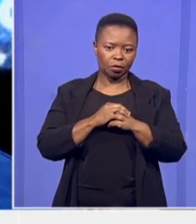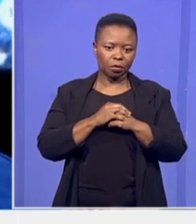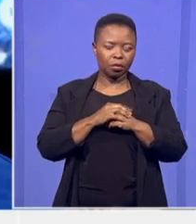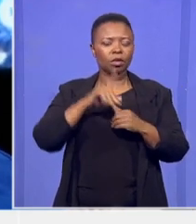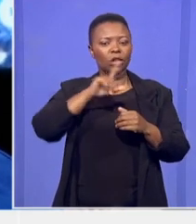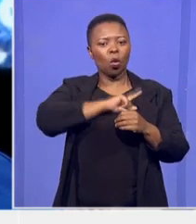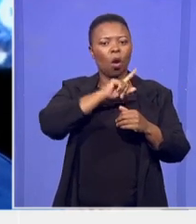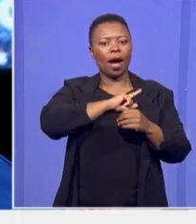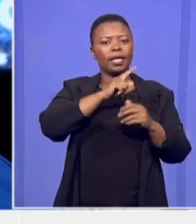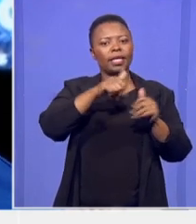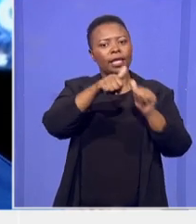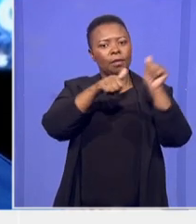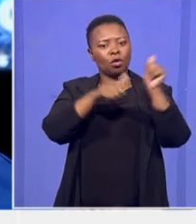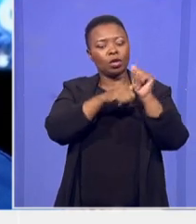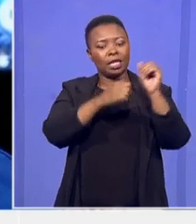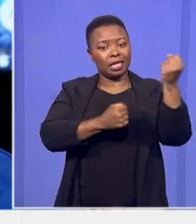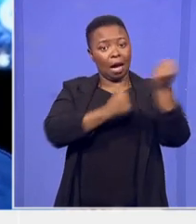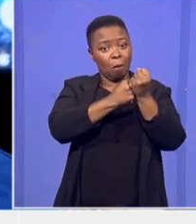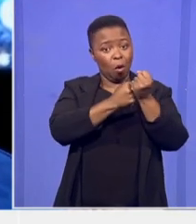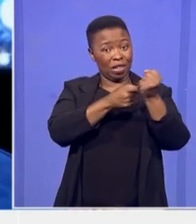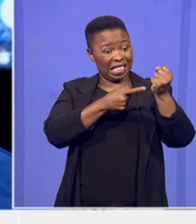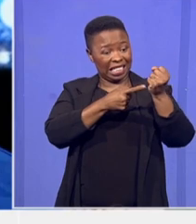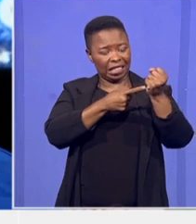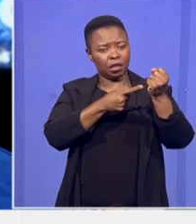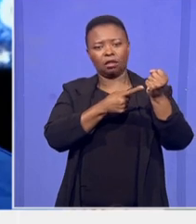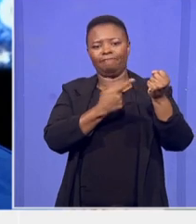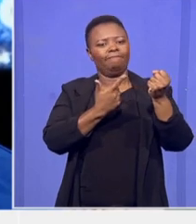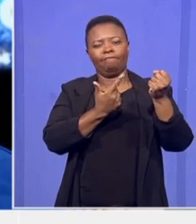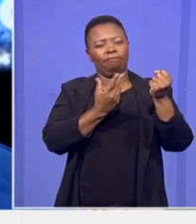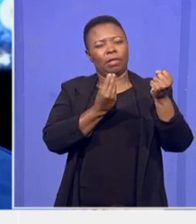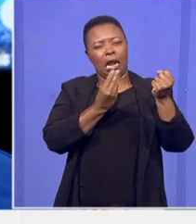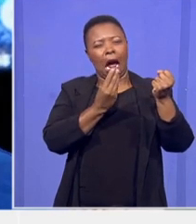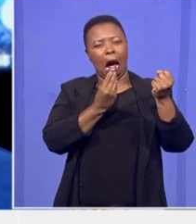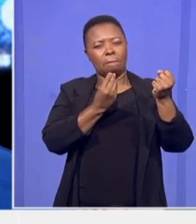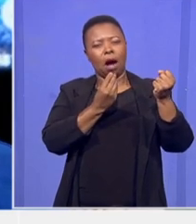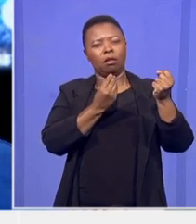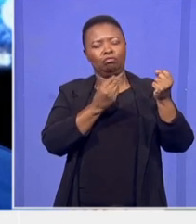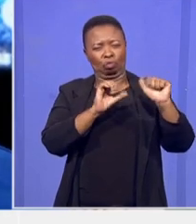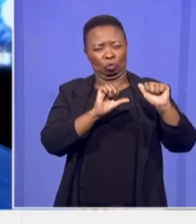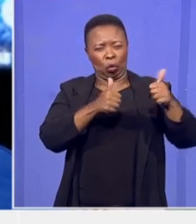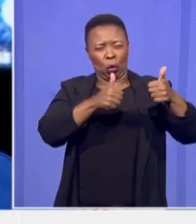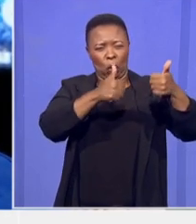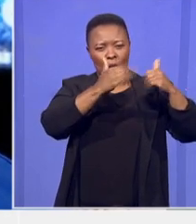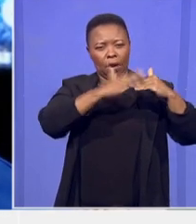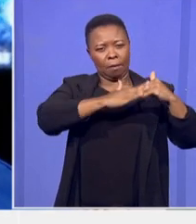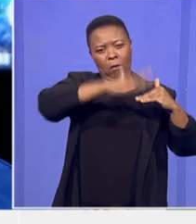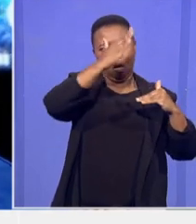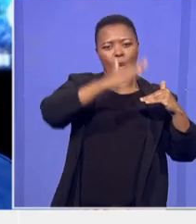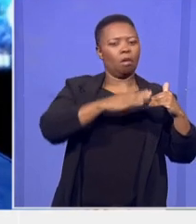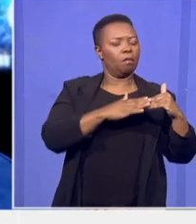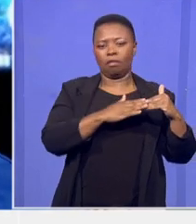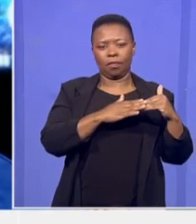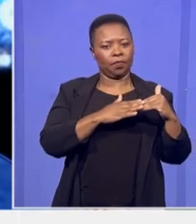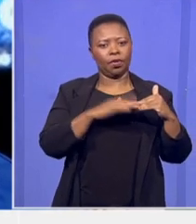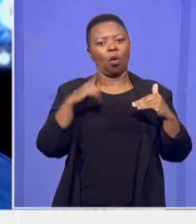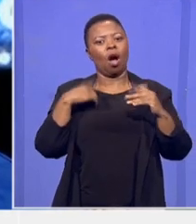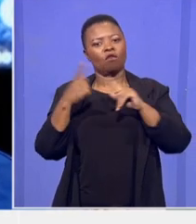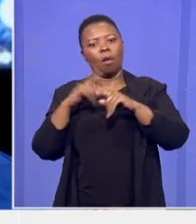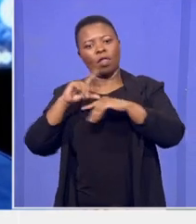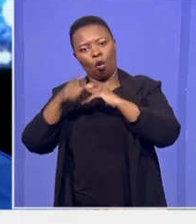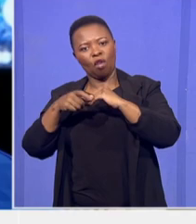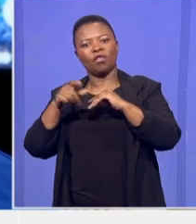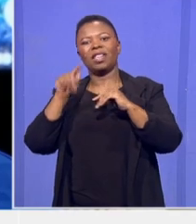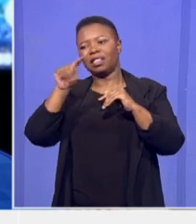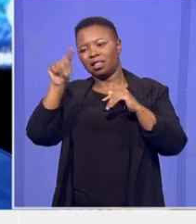for the deputy federal leader is not really gaining momentum from the one Congress to the next.